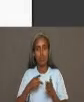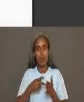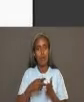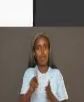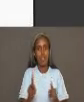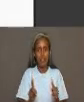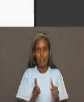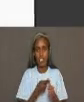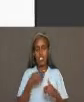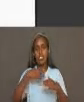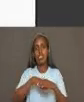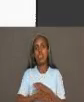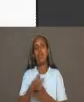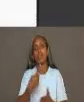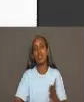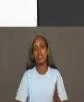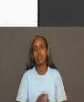first income taxes.